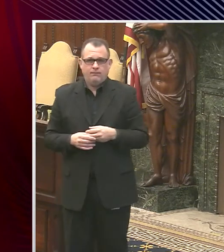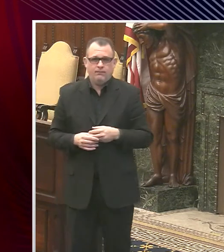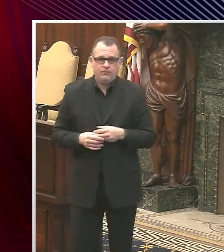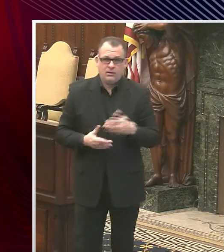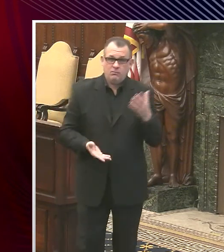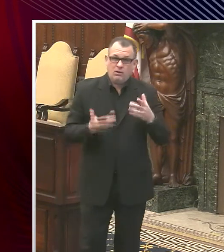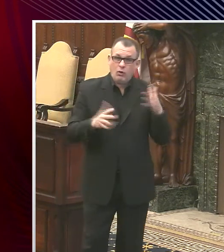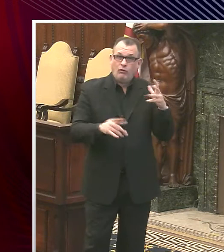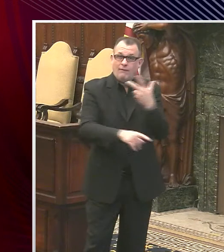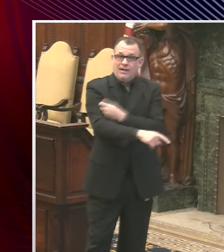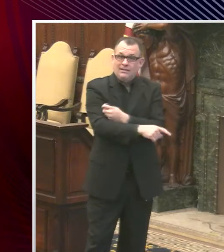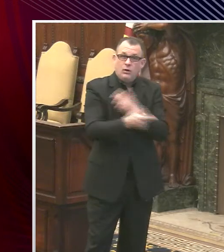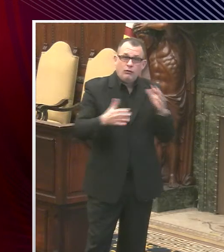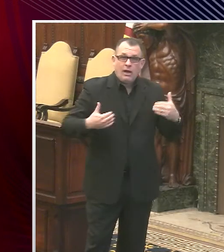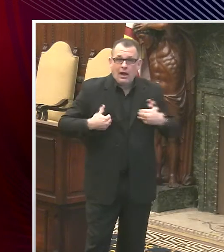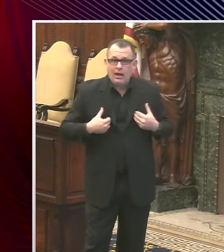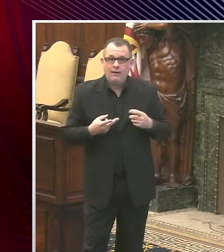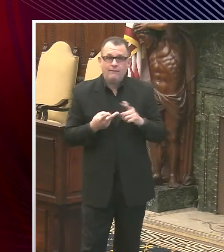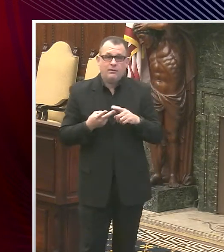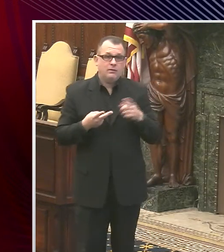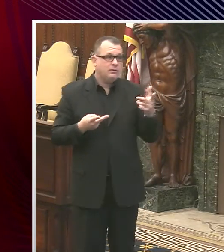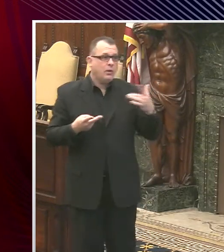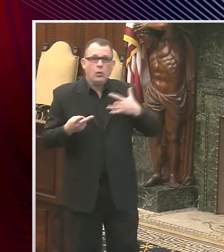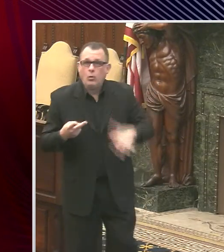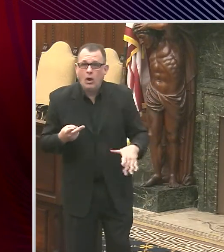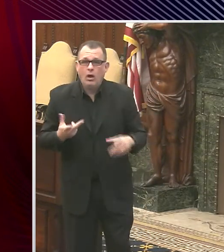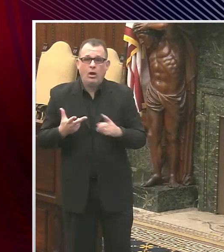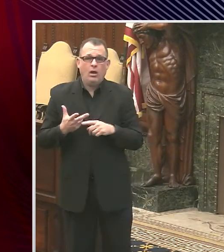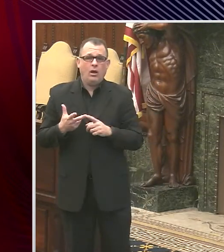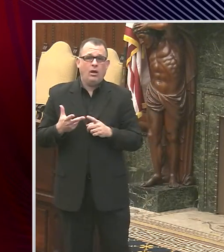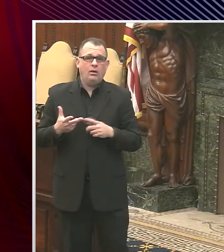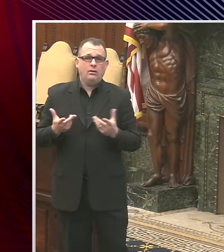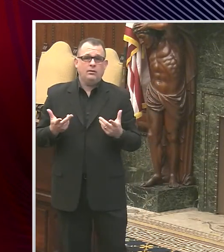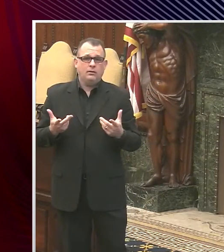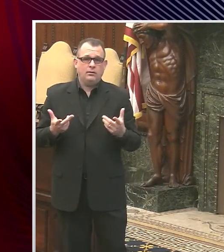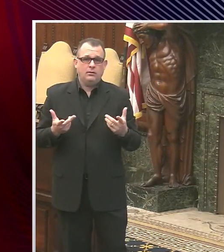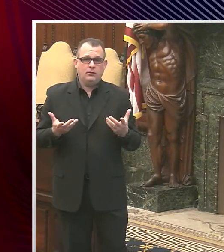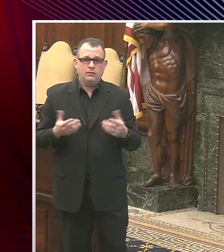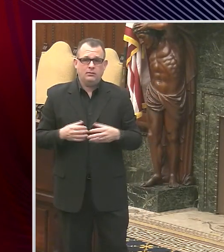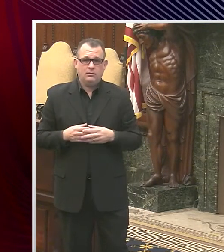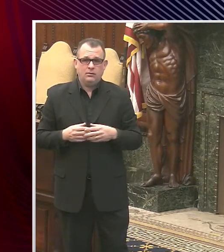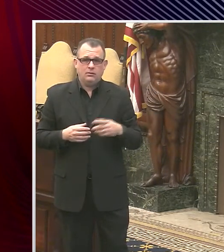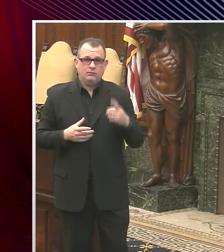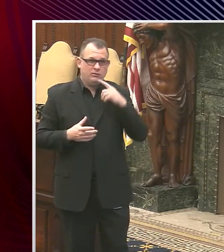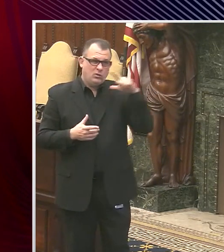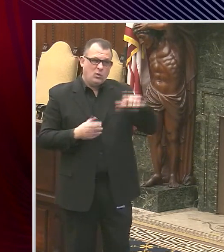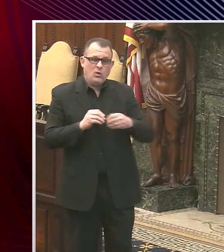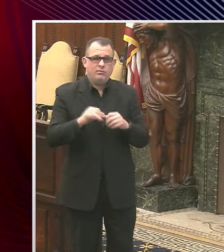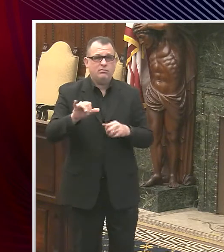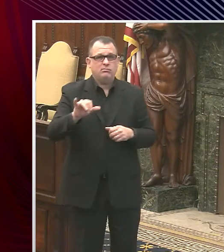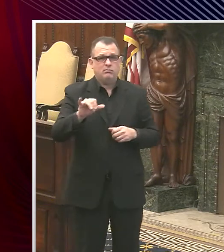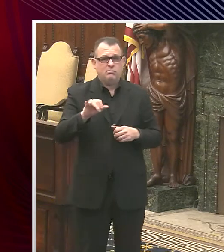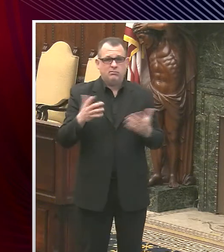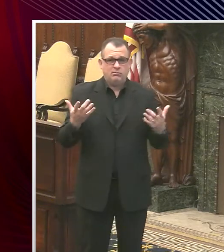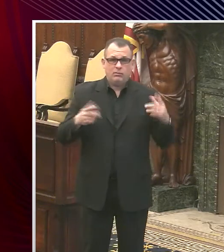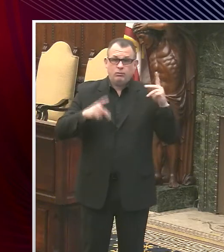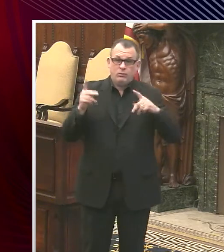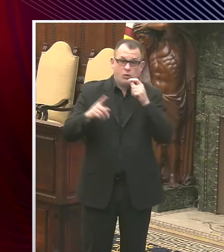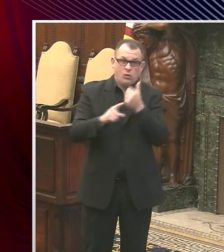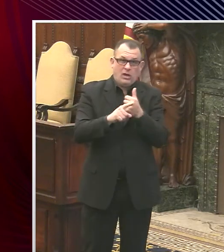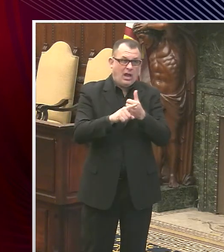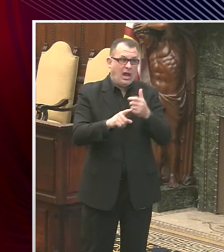vaccinated. We don't have all of their names matched. Maybe they didn't get the message, but it's a fairly low percentage of those invited actually end up leading to